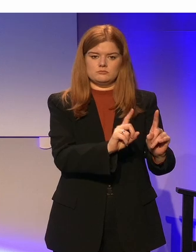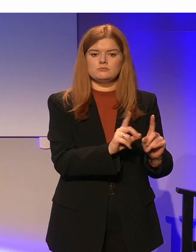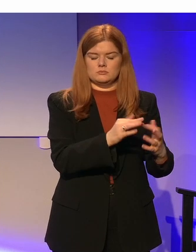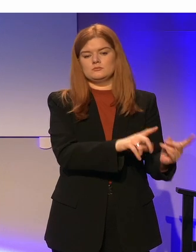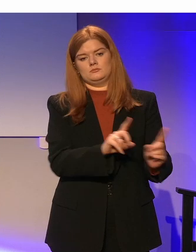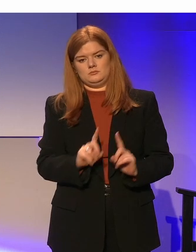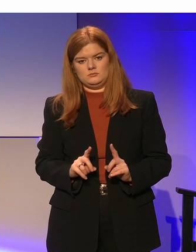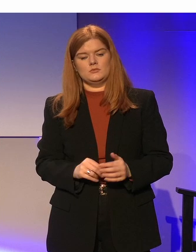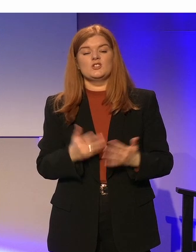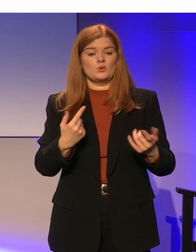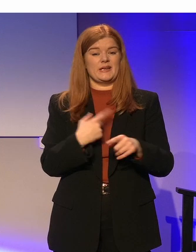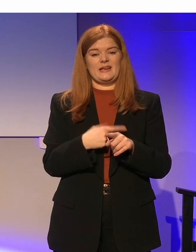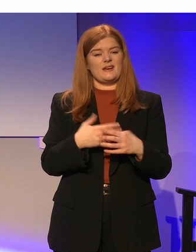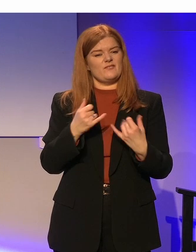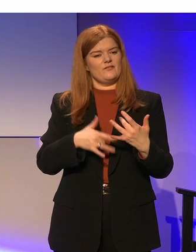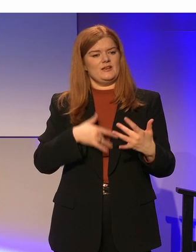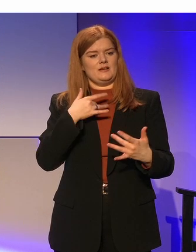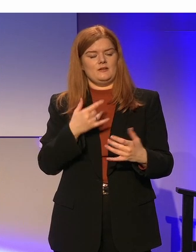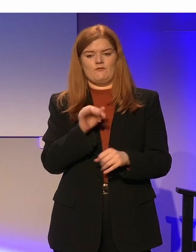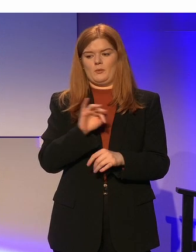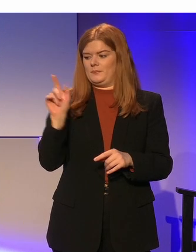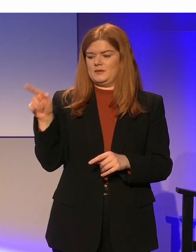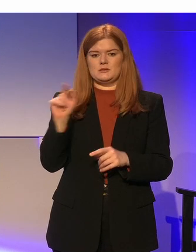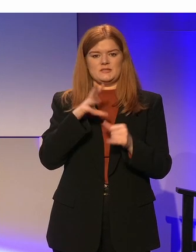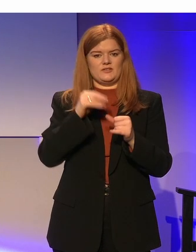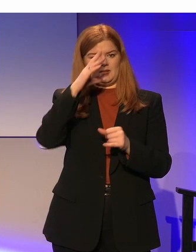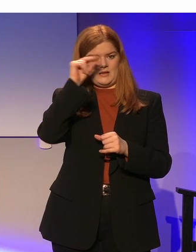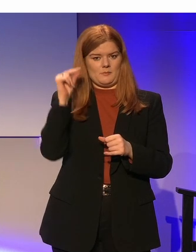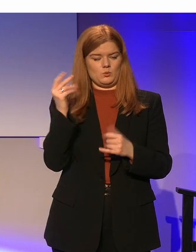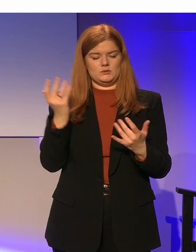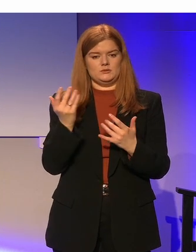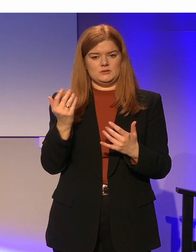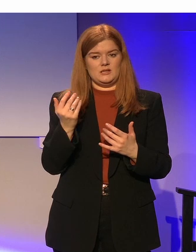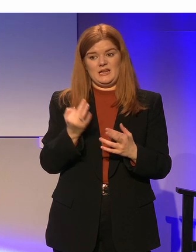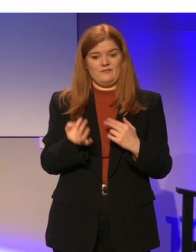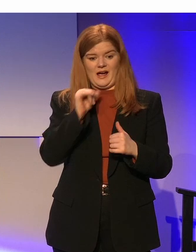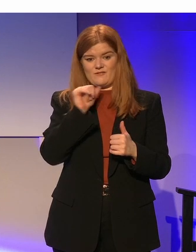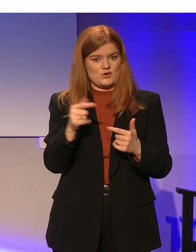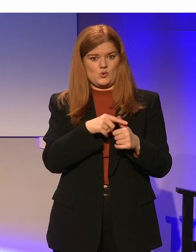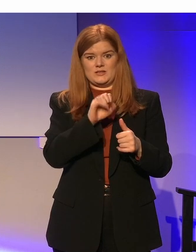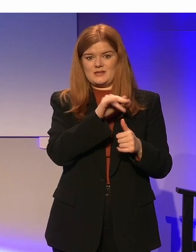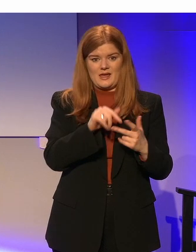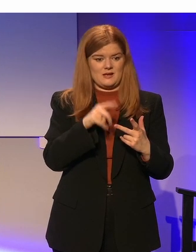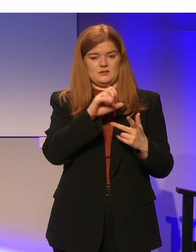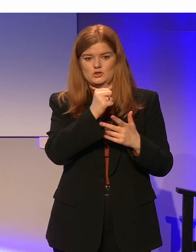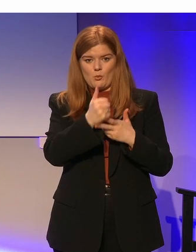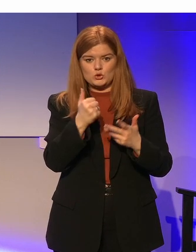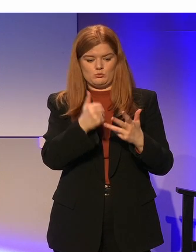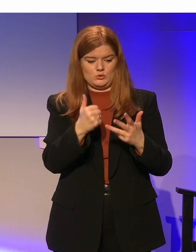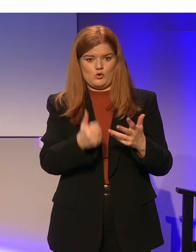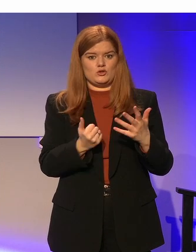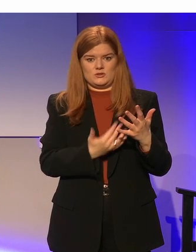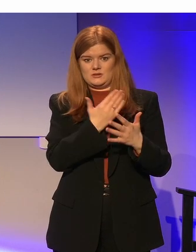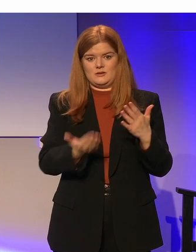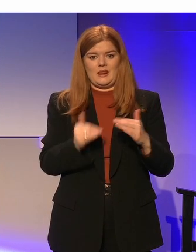they need them. So again, there is a sense from this particular case study that without all of these supports,